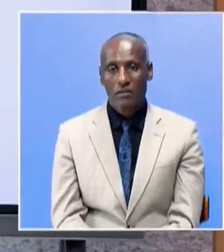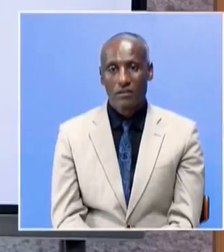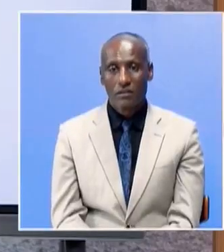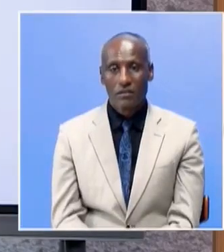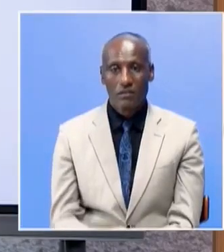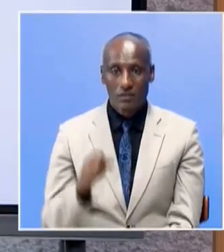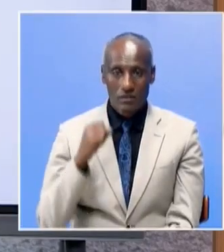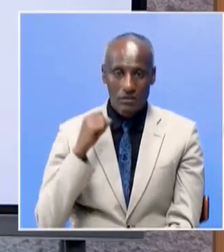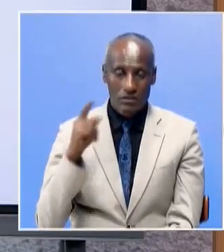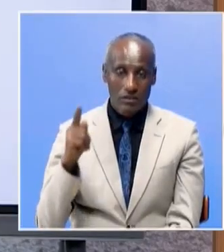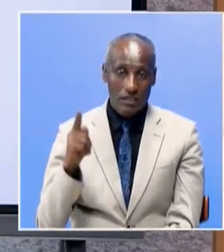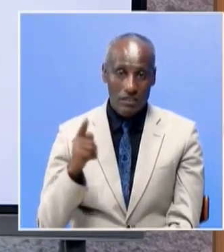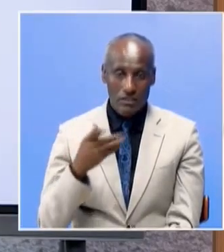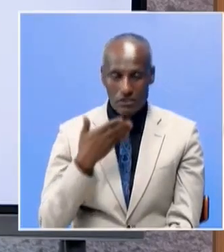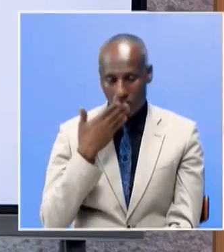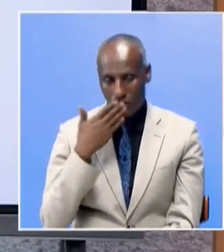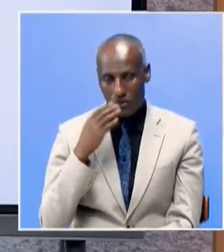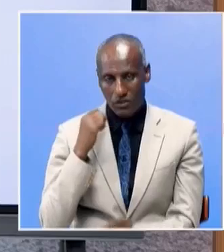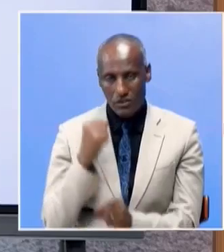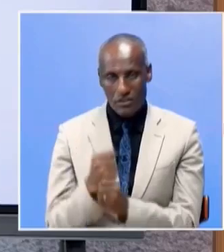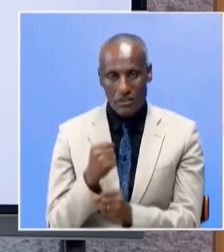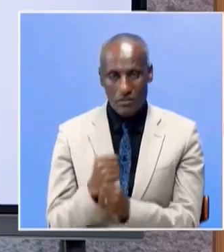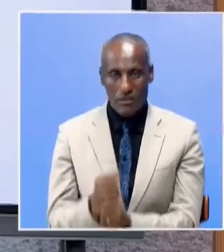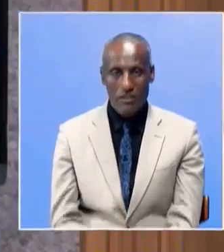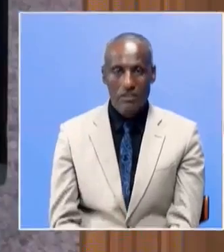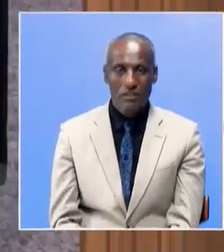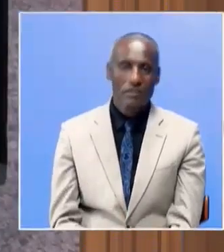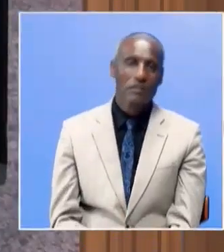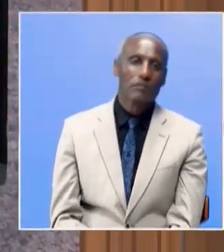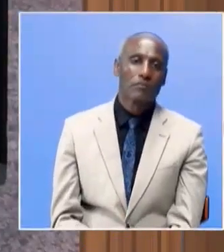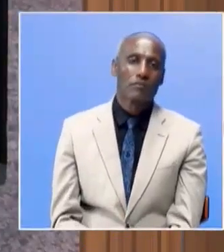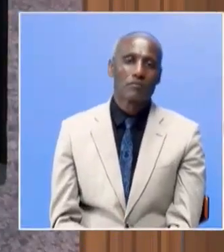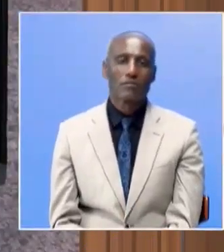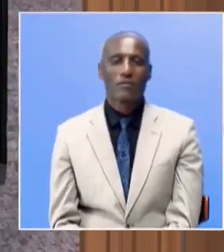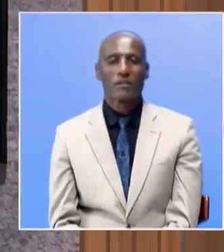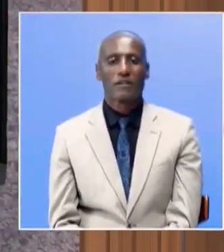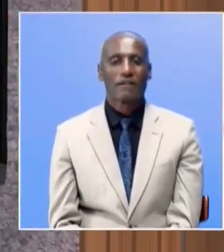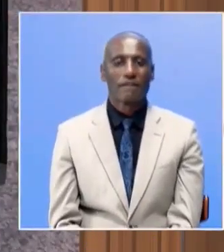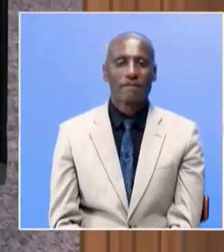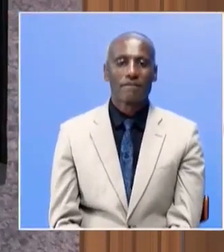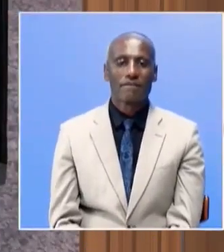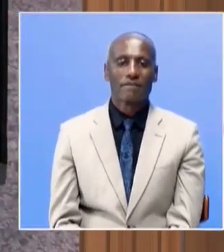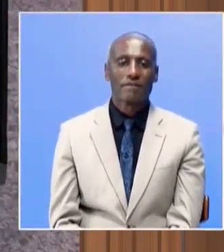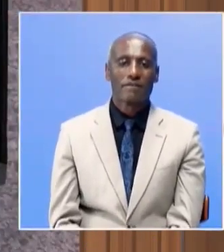Okay, it's good job. It's great. Come on here.